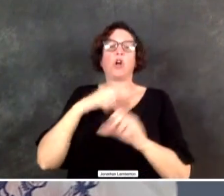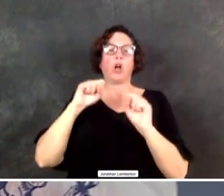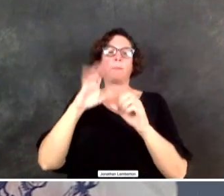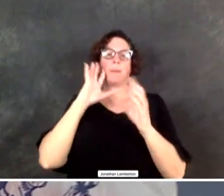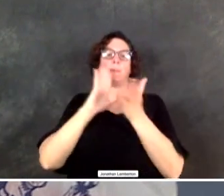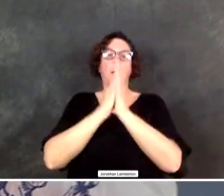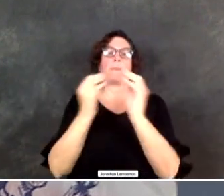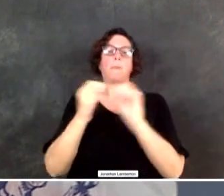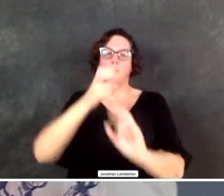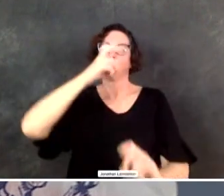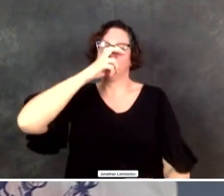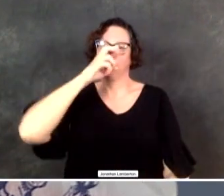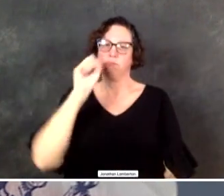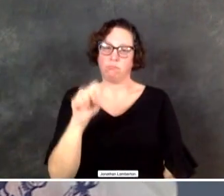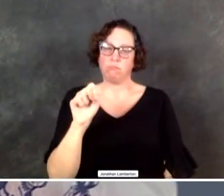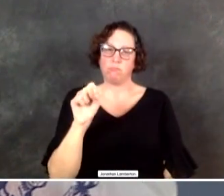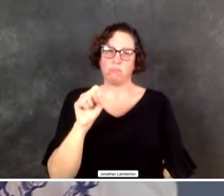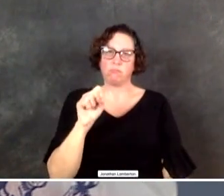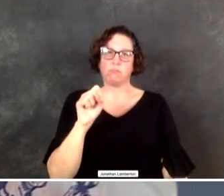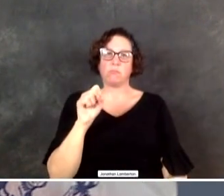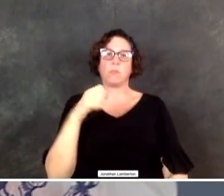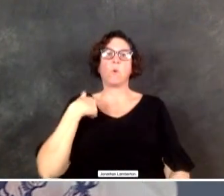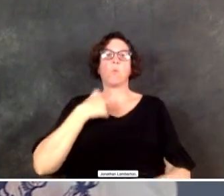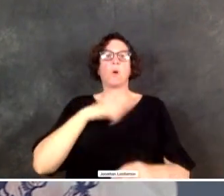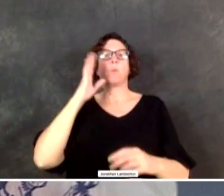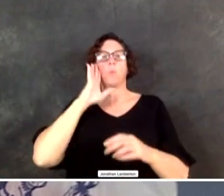And we would obviously work with the state on that as well.